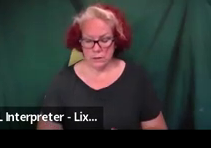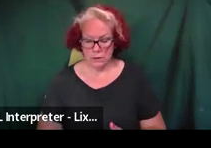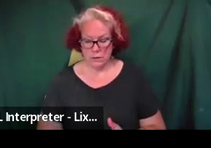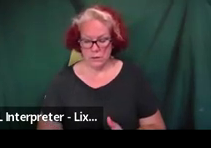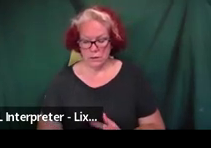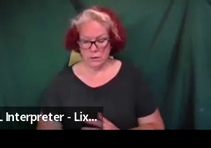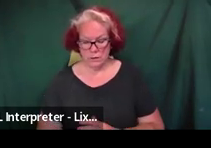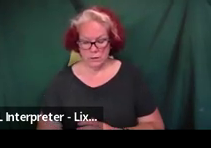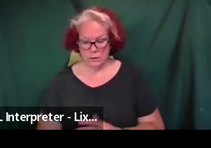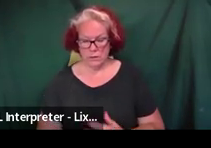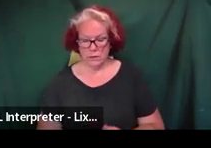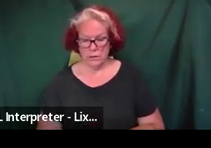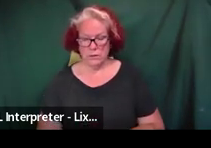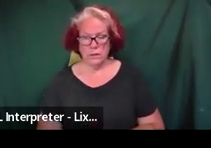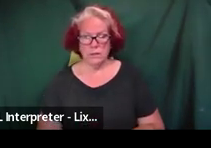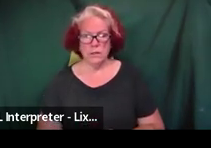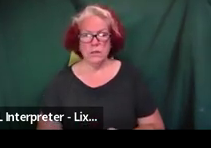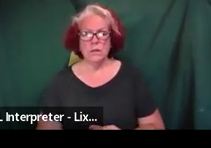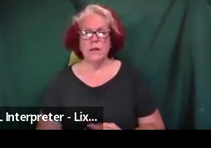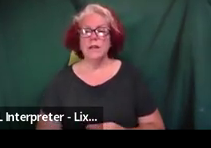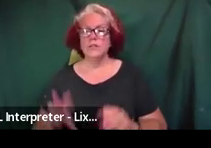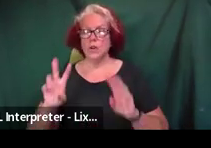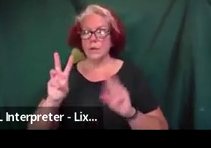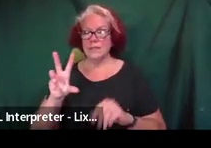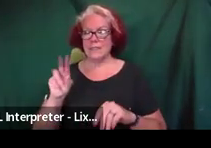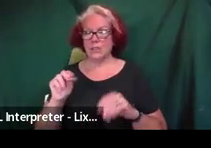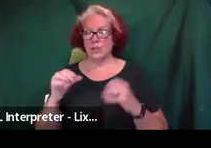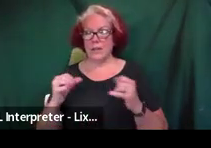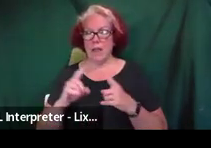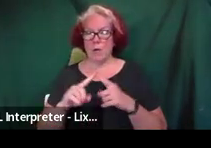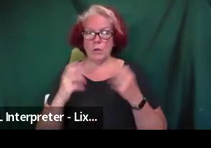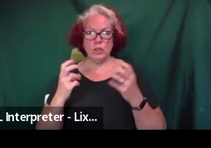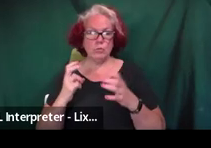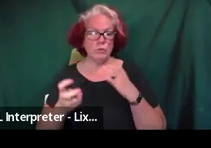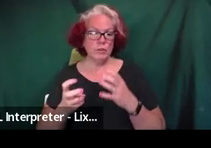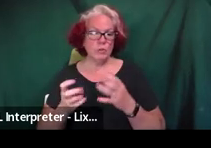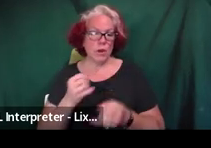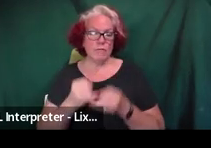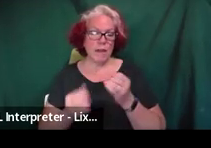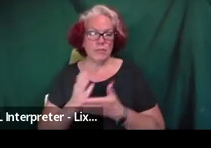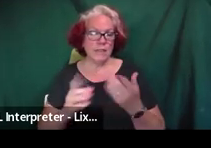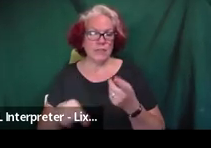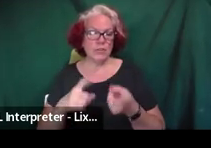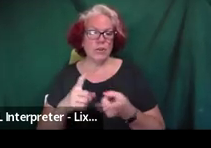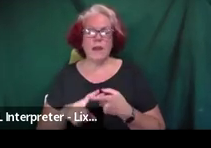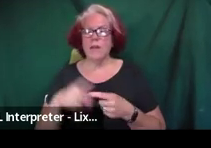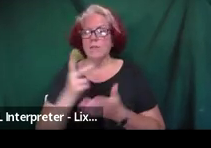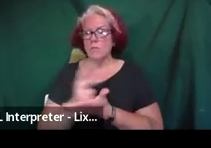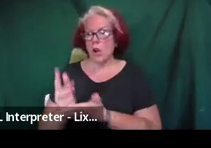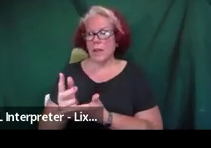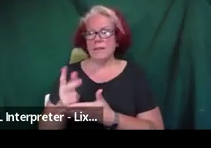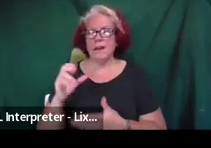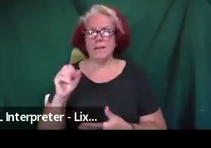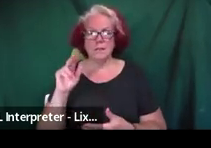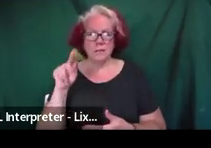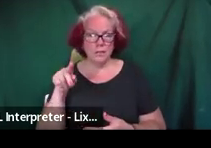6:30 now, so I want to move into our final section around the parking lot scope and target dates. Anything that,